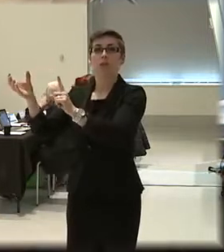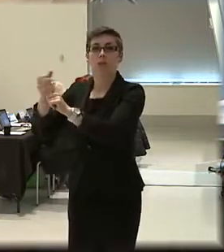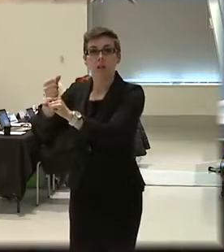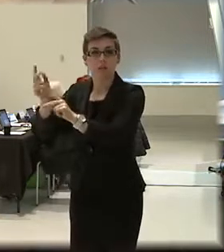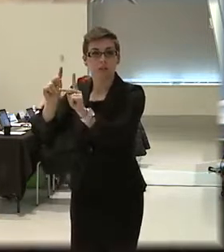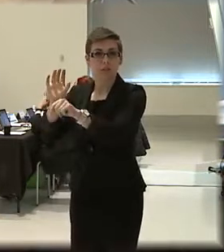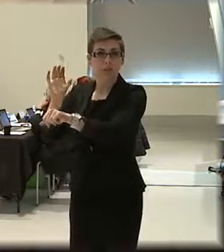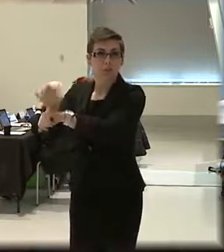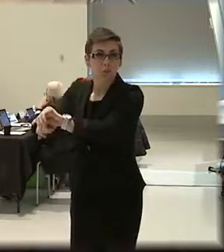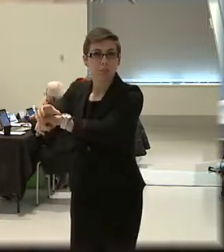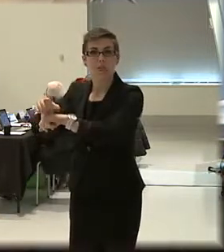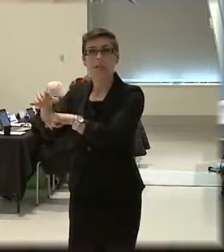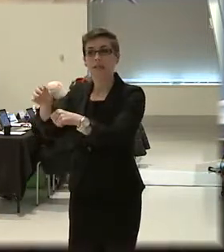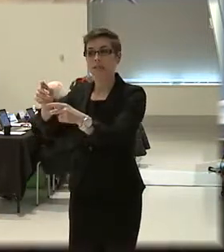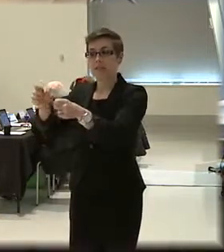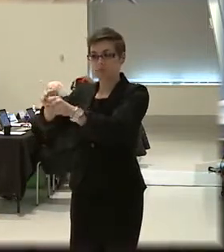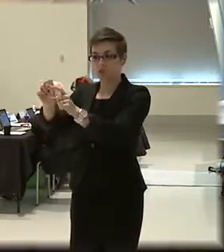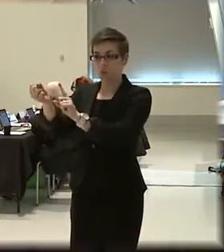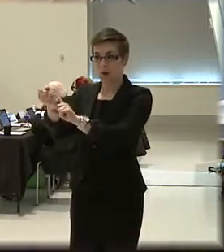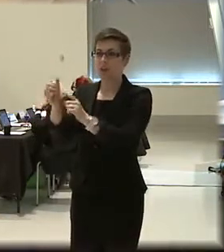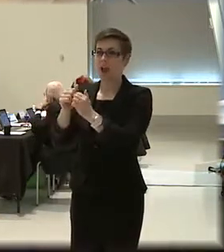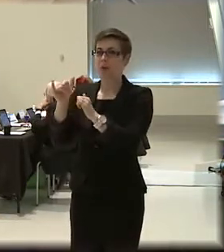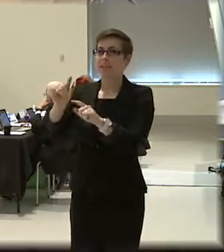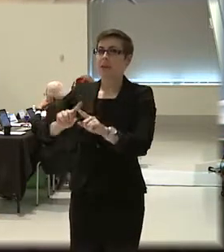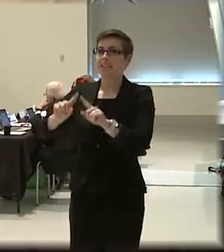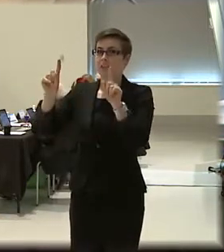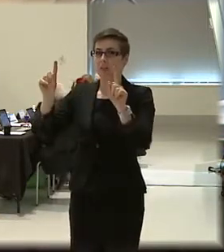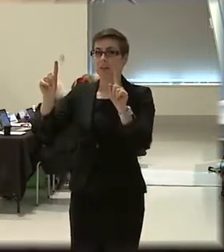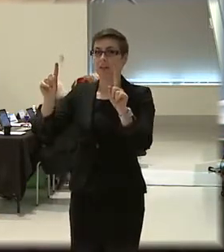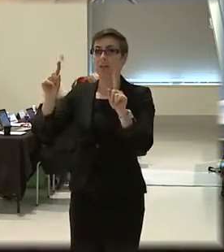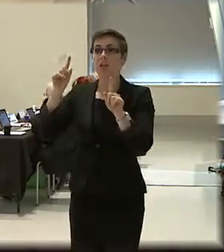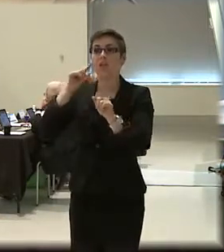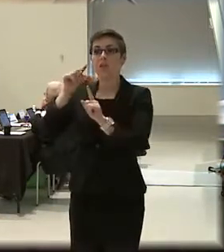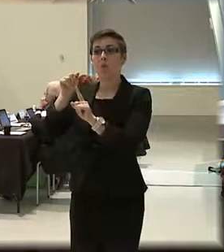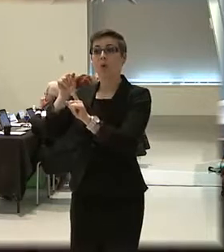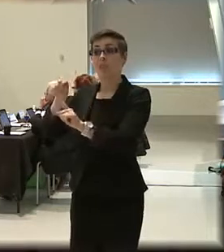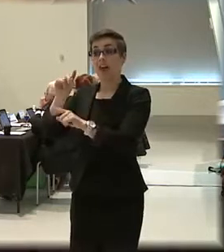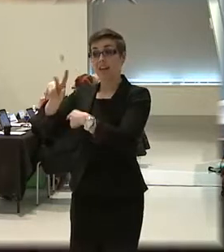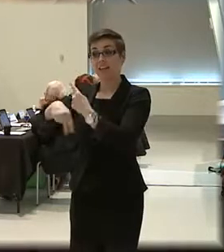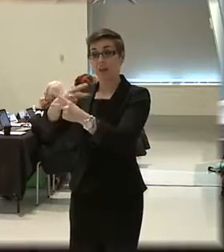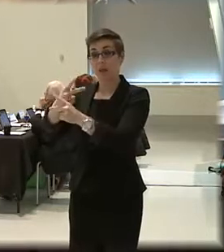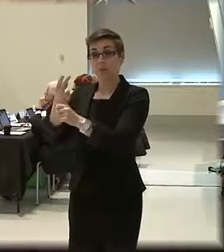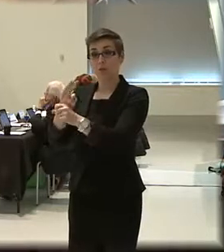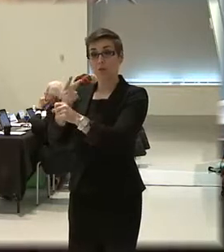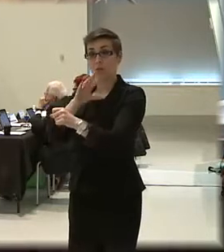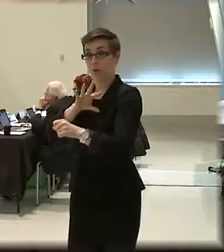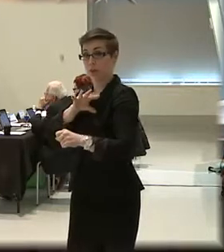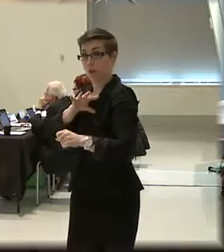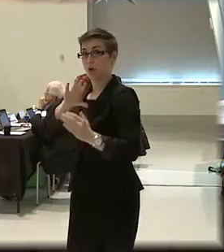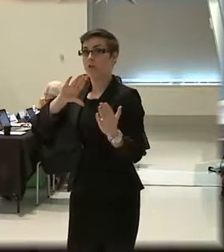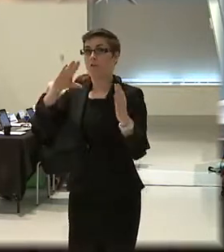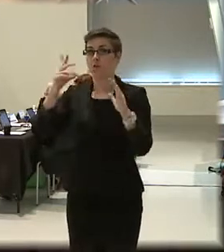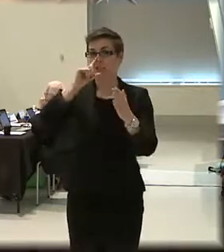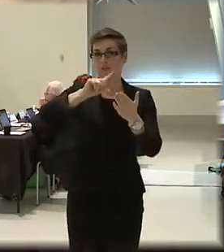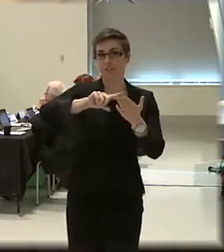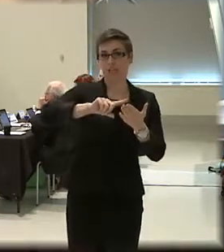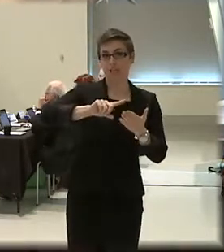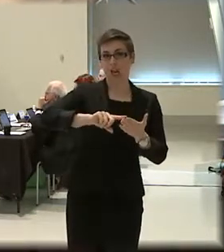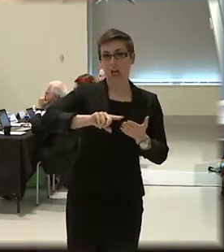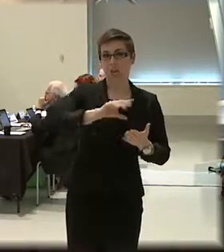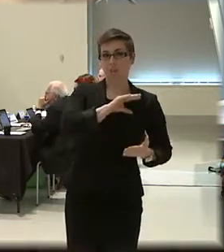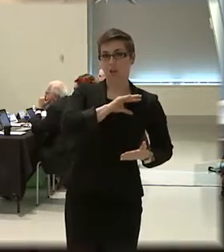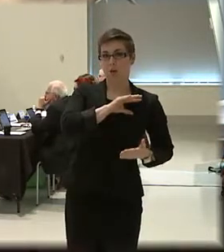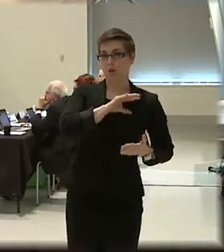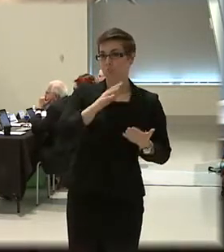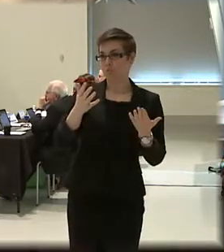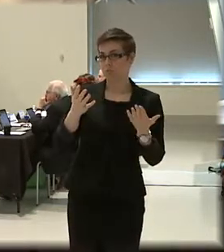a consent requirement would be different in those two kinds of uses of law enforcement investigative tactics. Yes, I